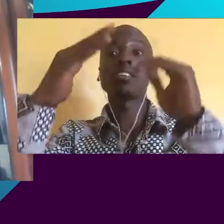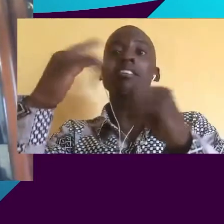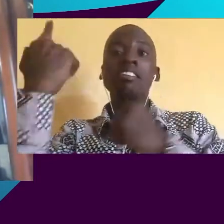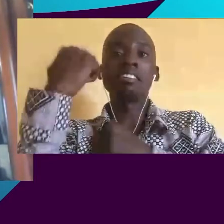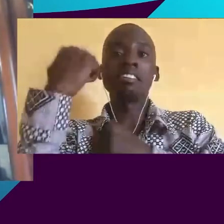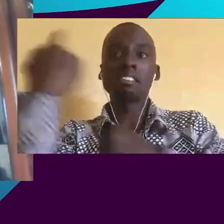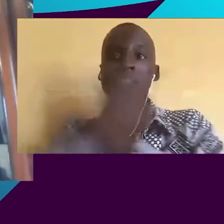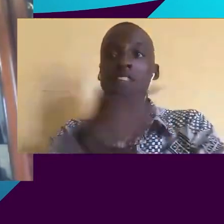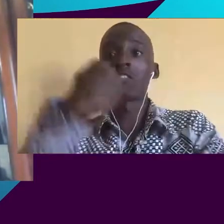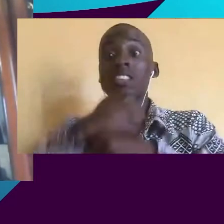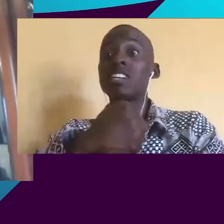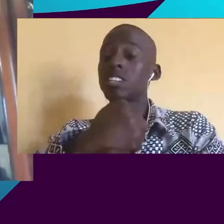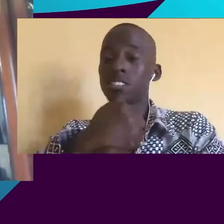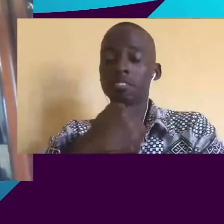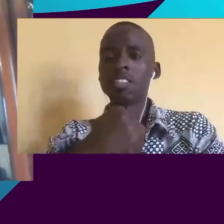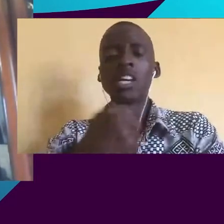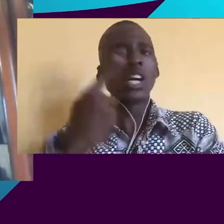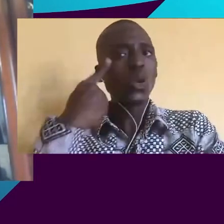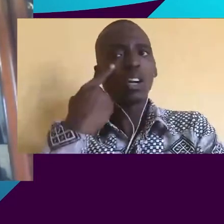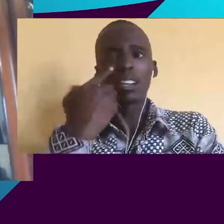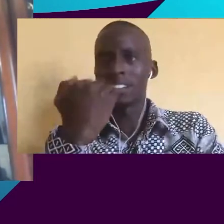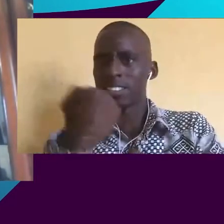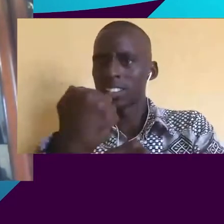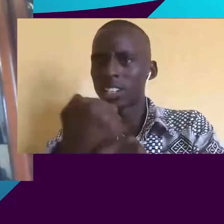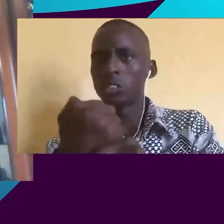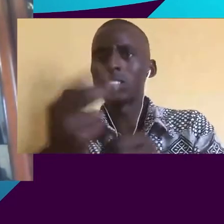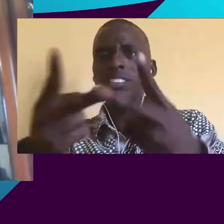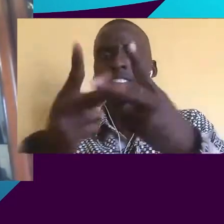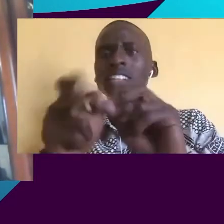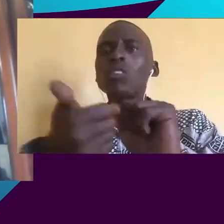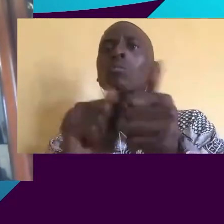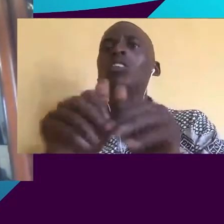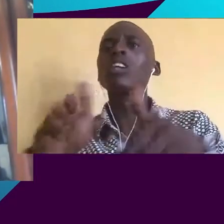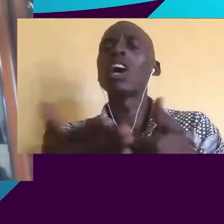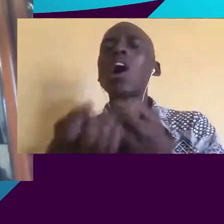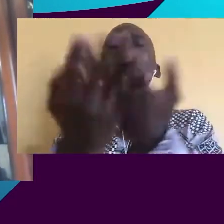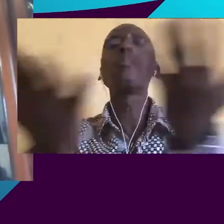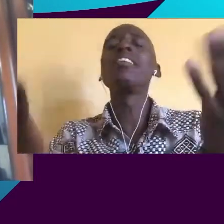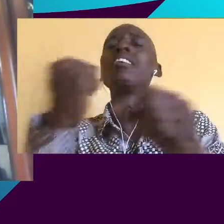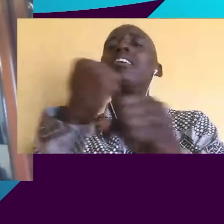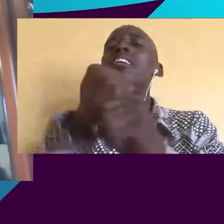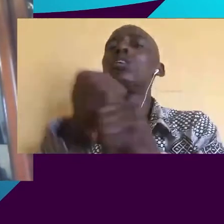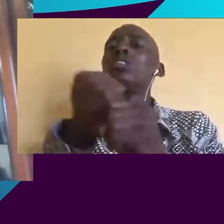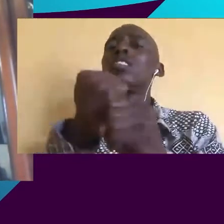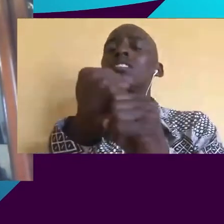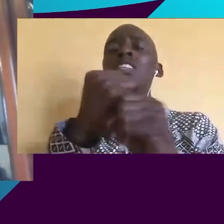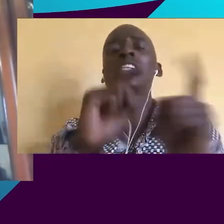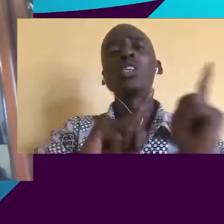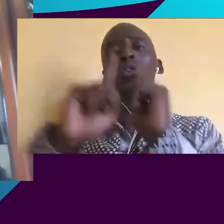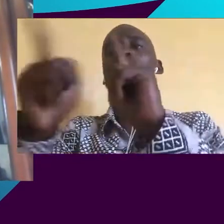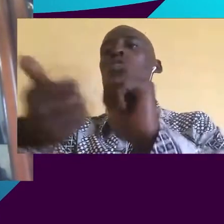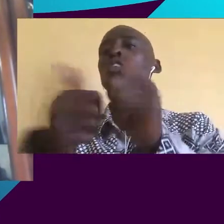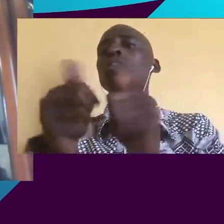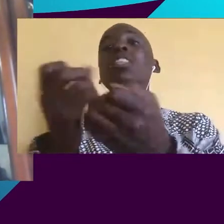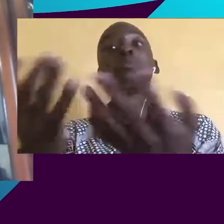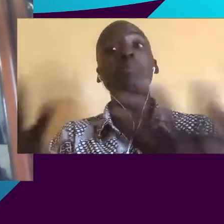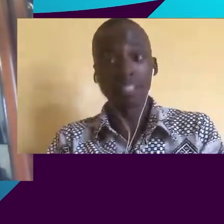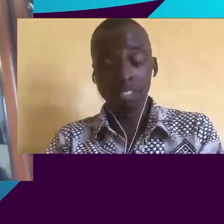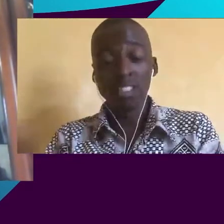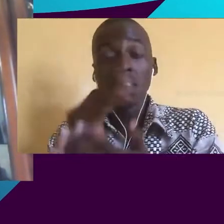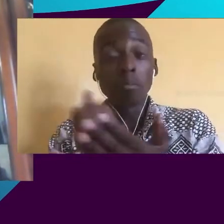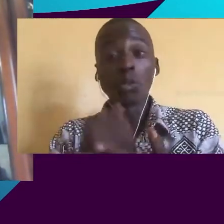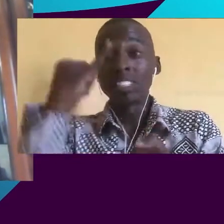girls, at what stage do they come in? How many girls actually front themselves and come out? Because at the end of the